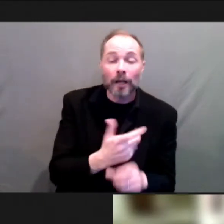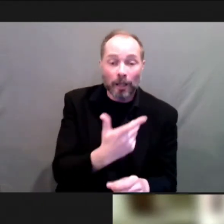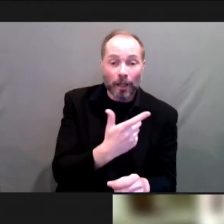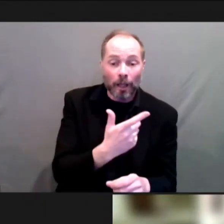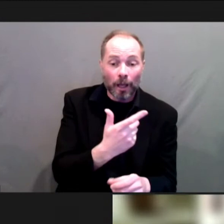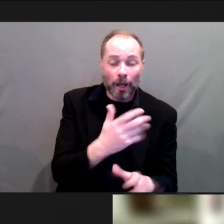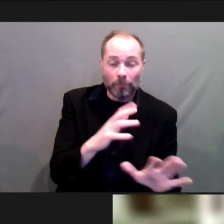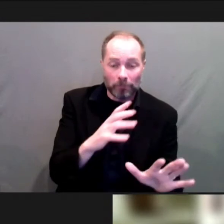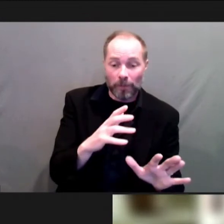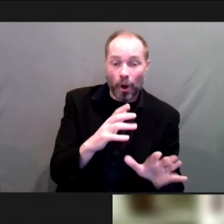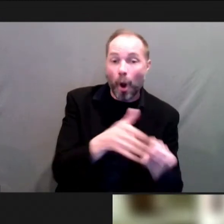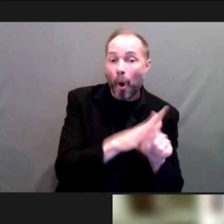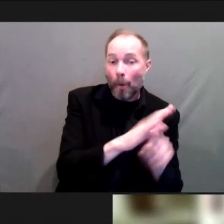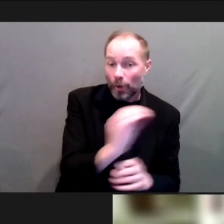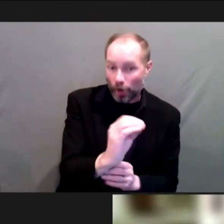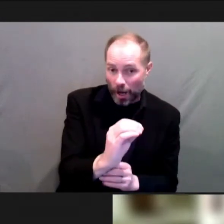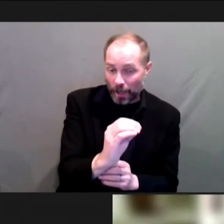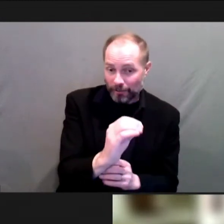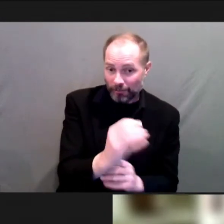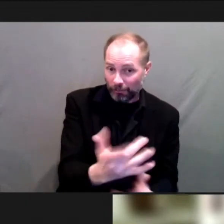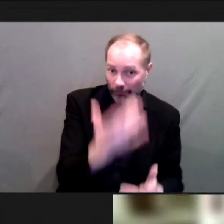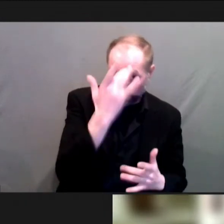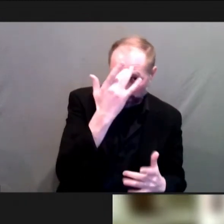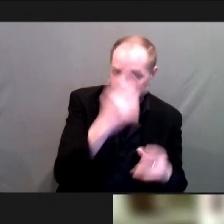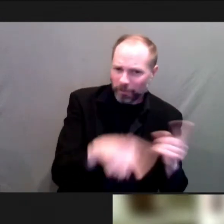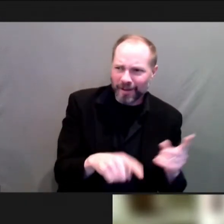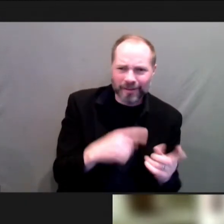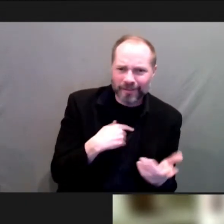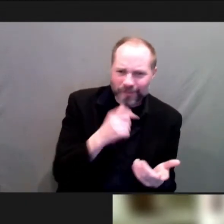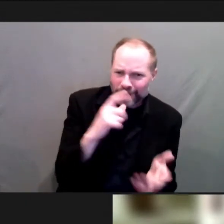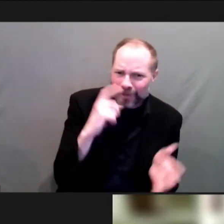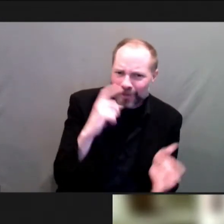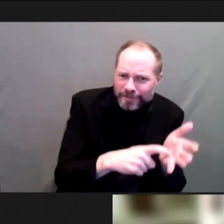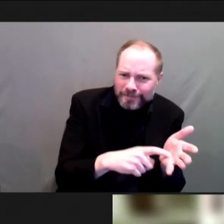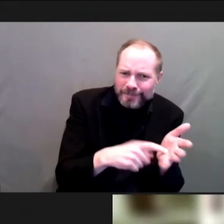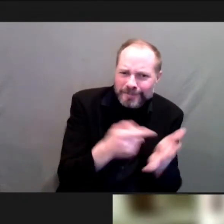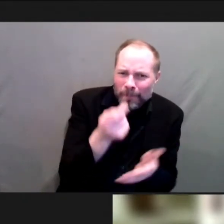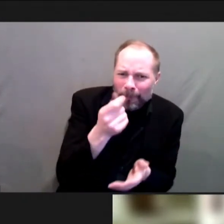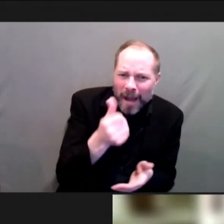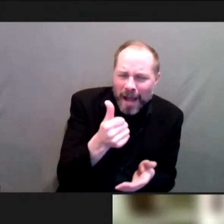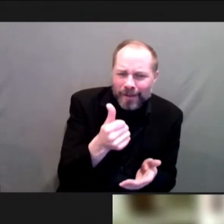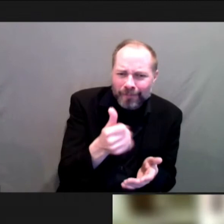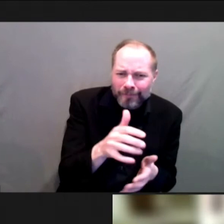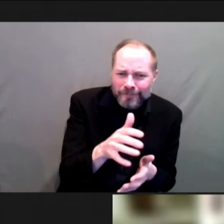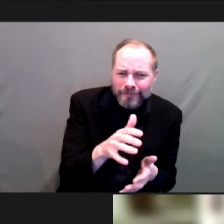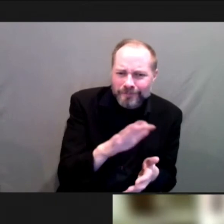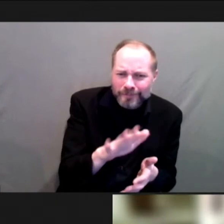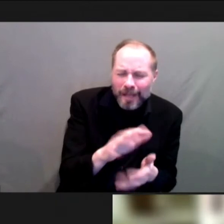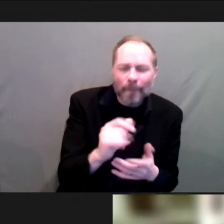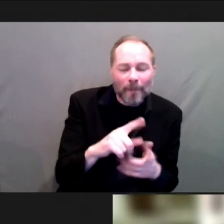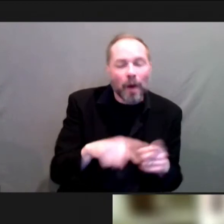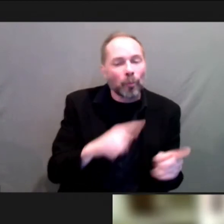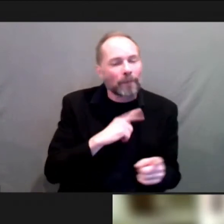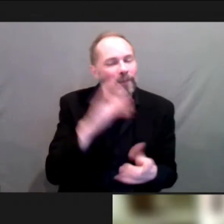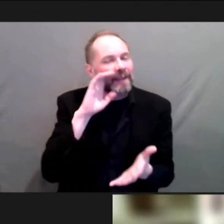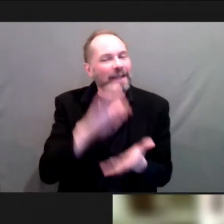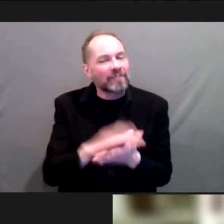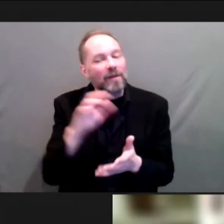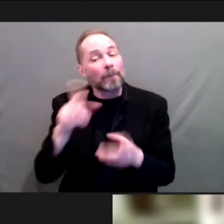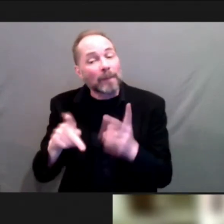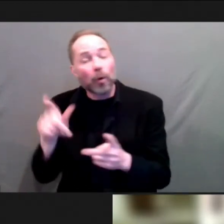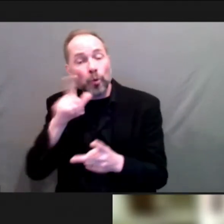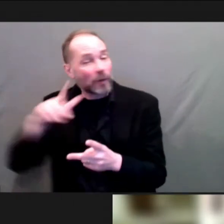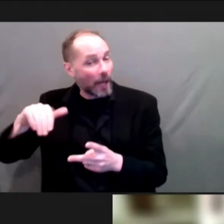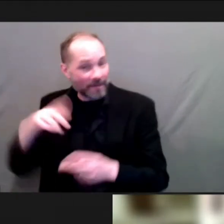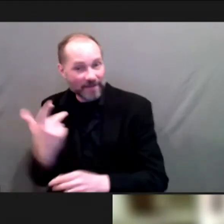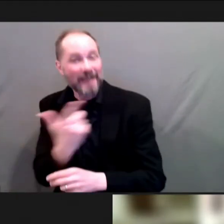they're not sick or have a very mild illness, but it is still just as severe. We believe it's just as severe for people who are unvaccinated.